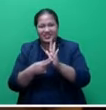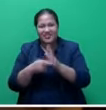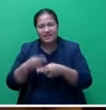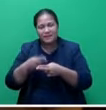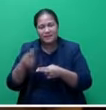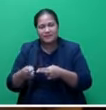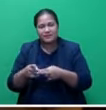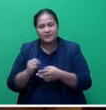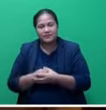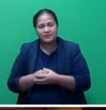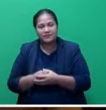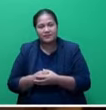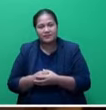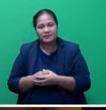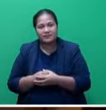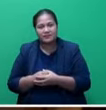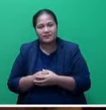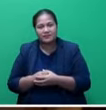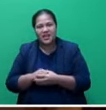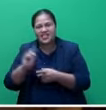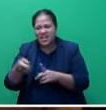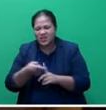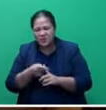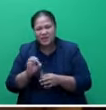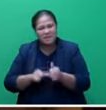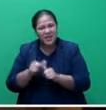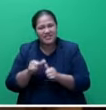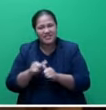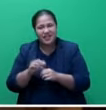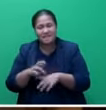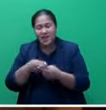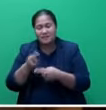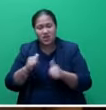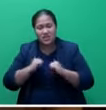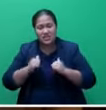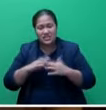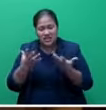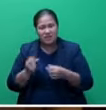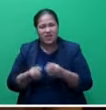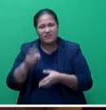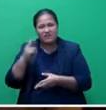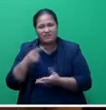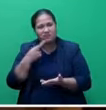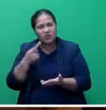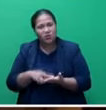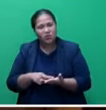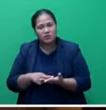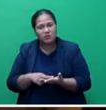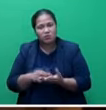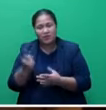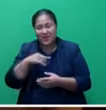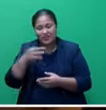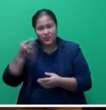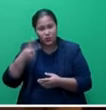the adoption of best farm management practice, they have recorded an average yield of 126 tons